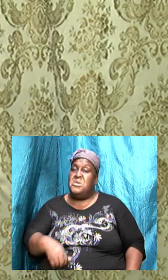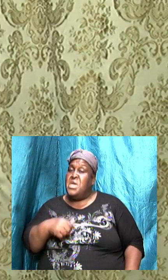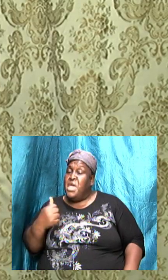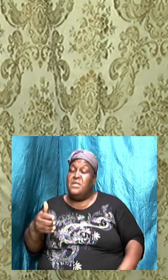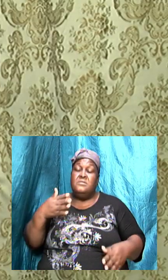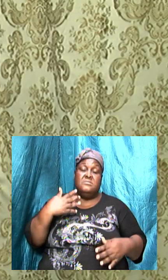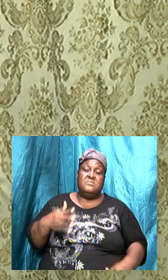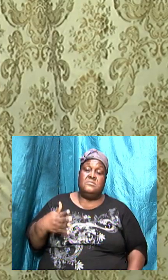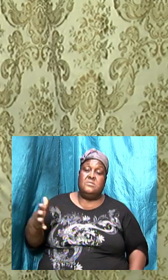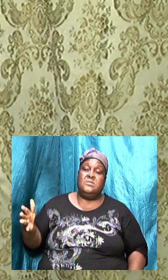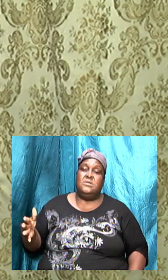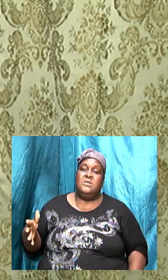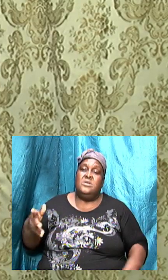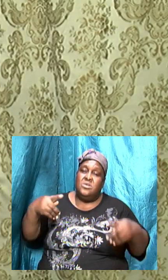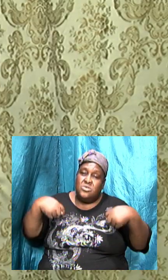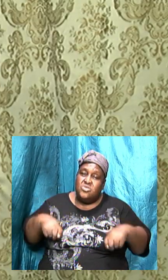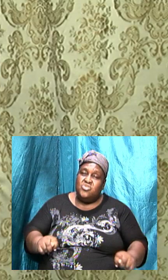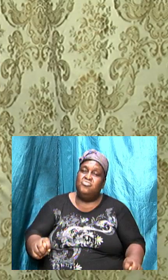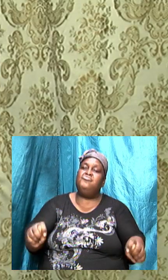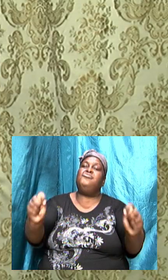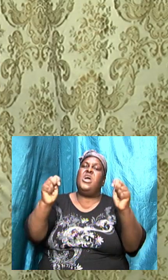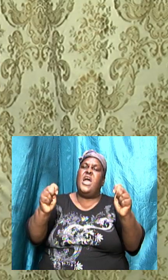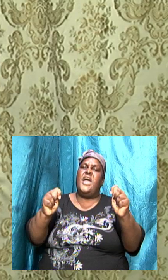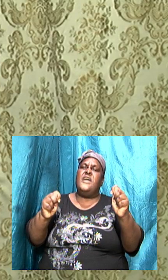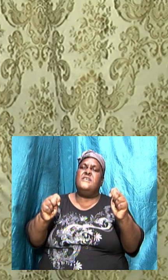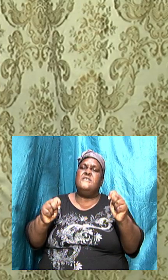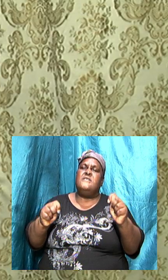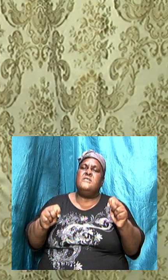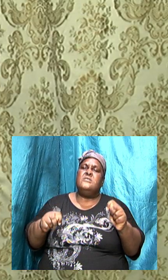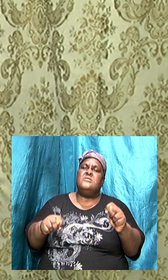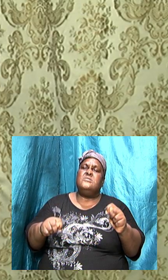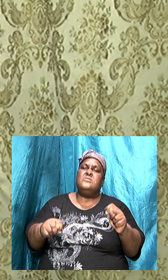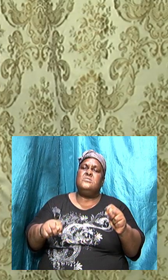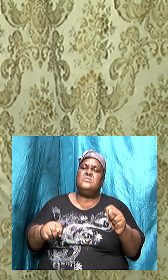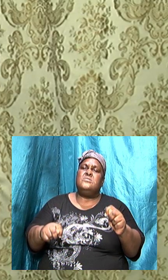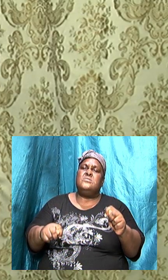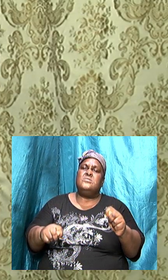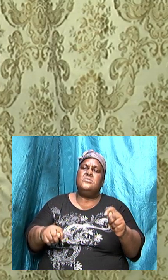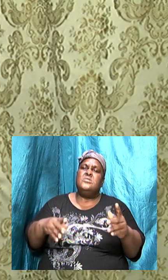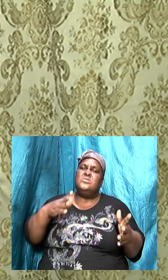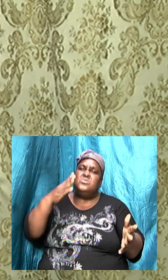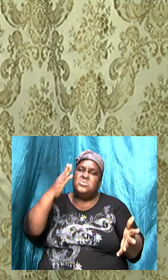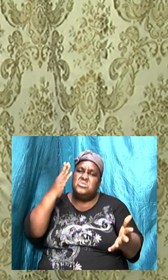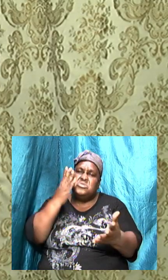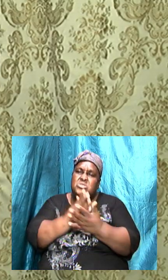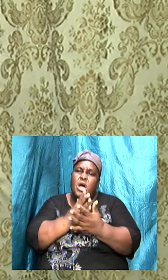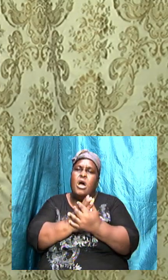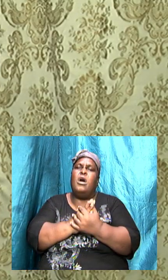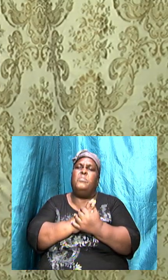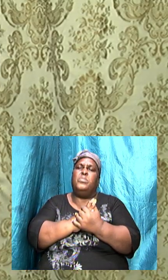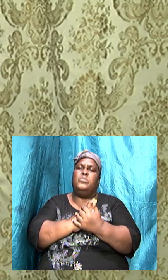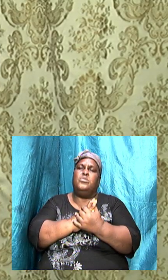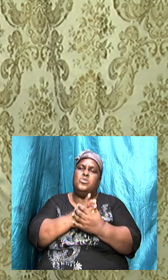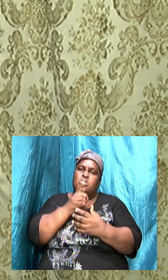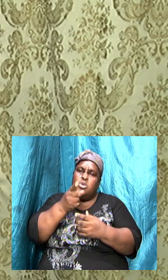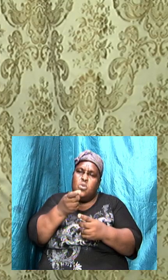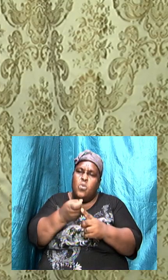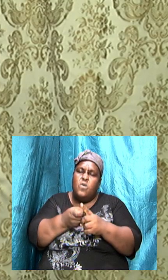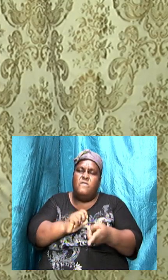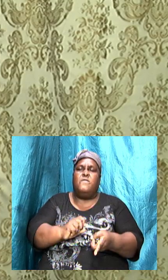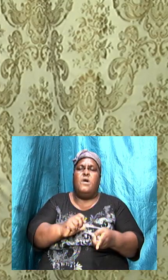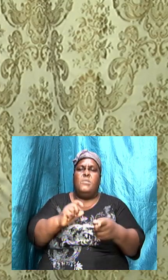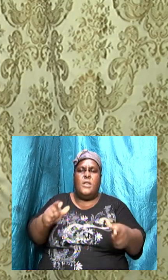anything that tries to close the divide that the Bible has established between the world and the